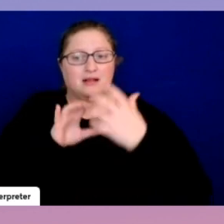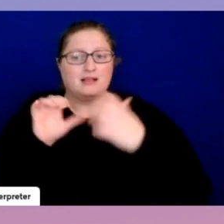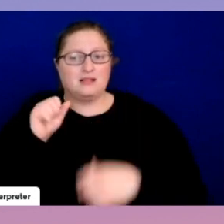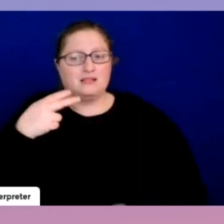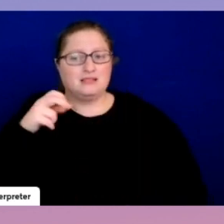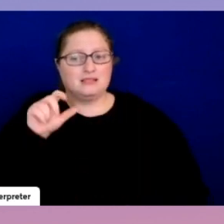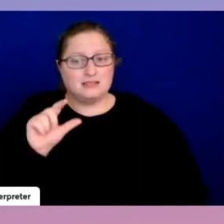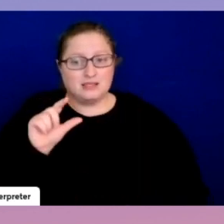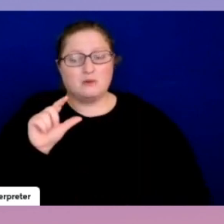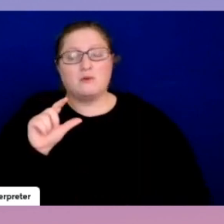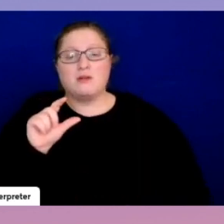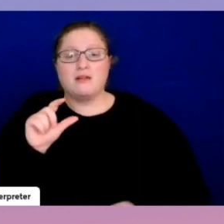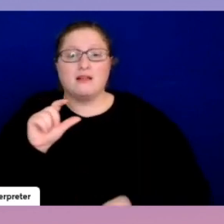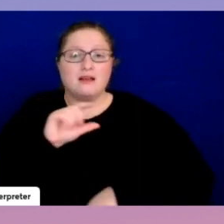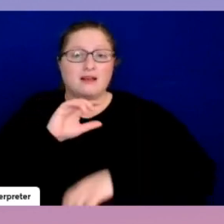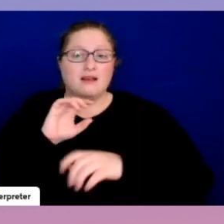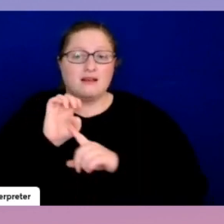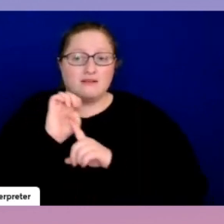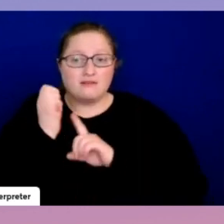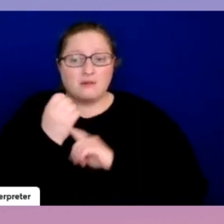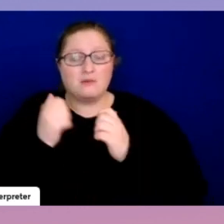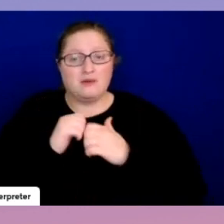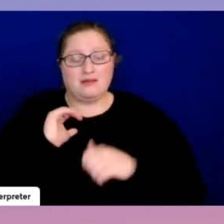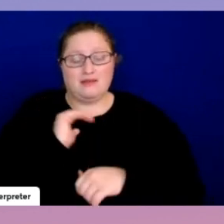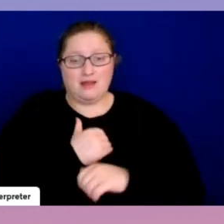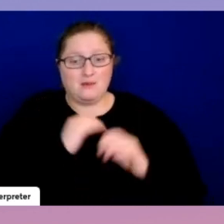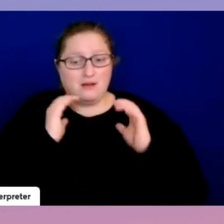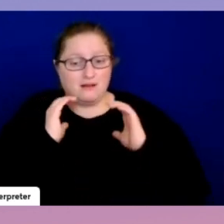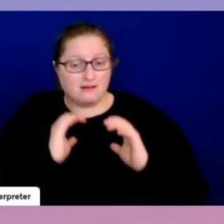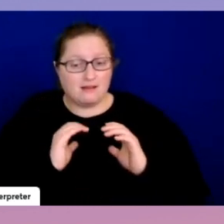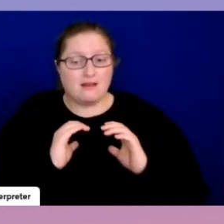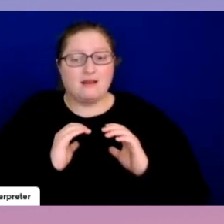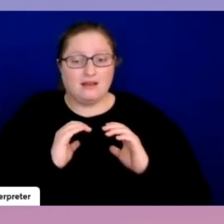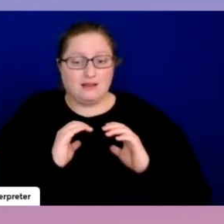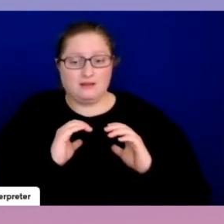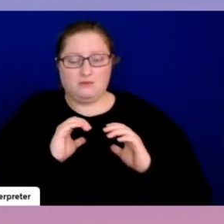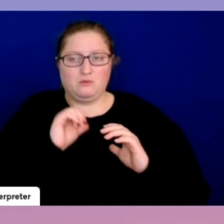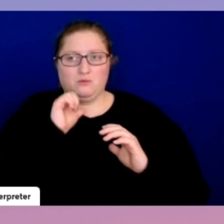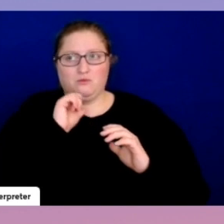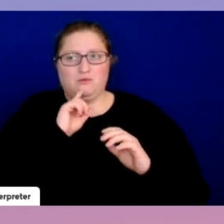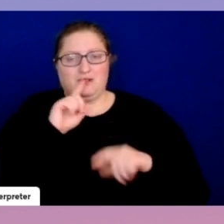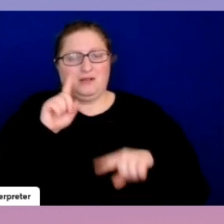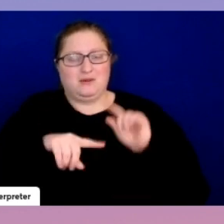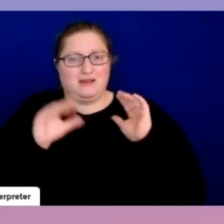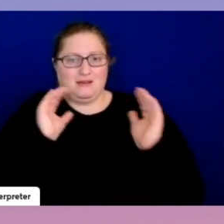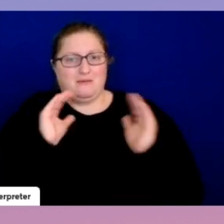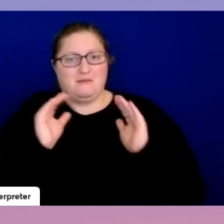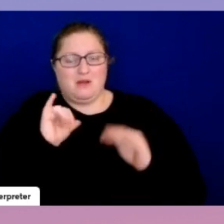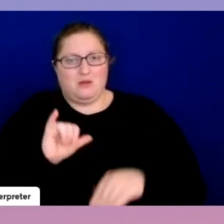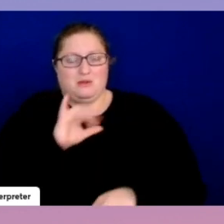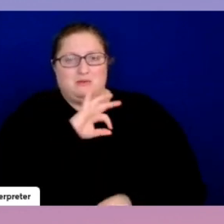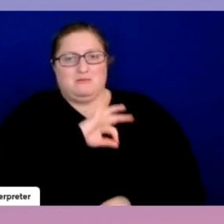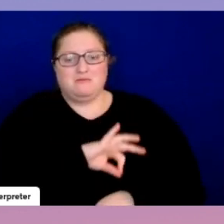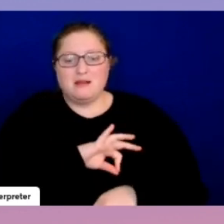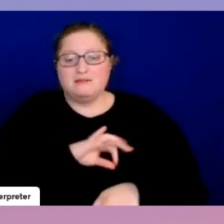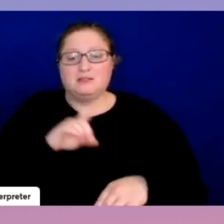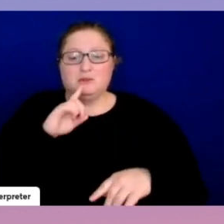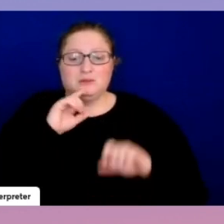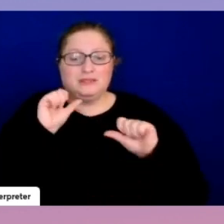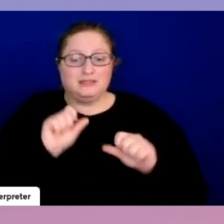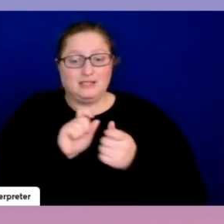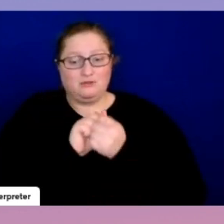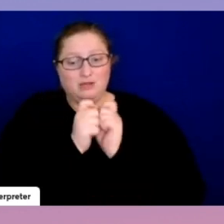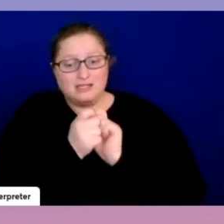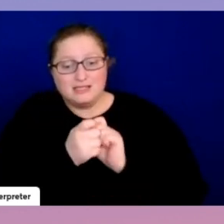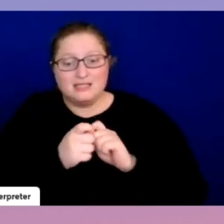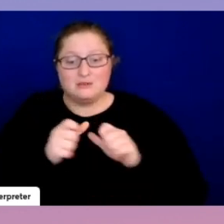environment empowered our client with unparalleled benefits. The seamless transition provided scalable and fully managed